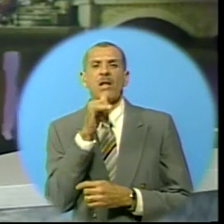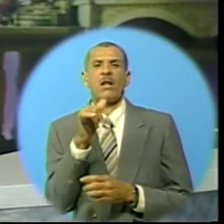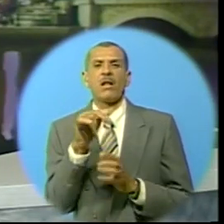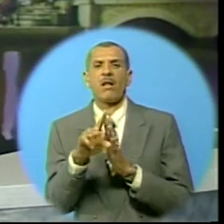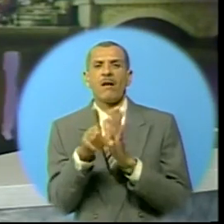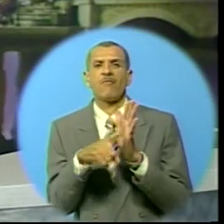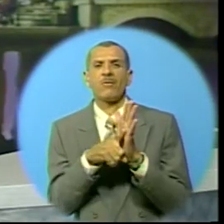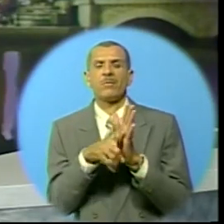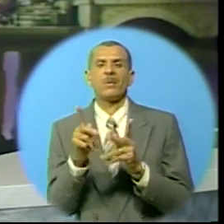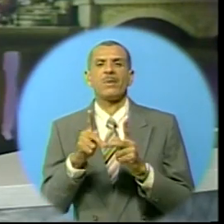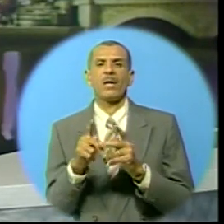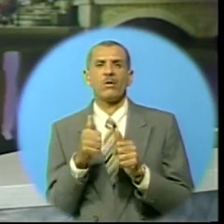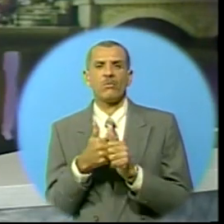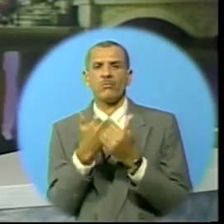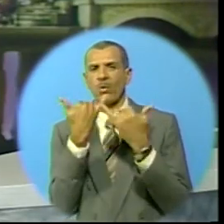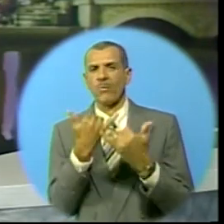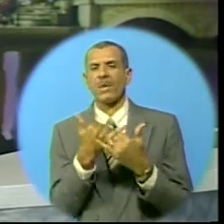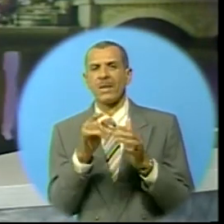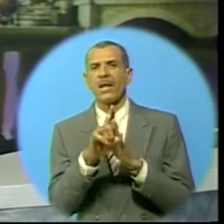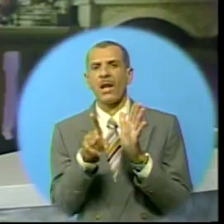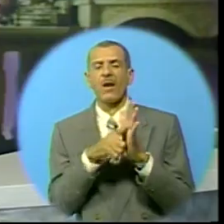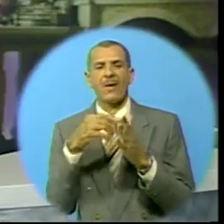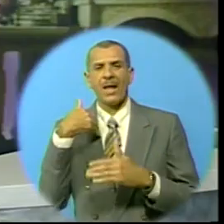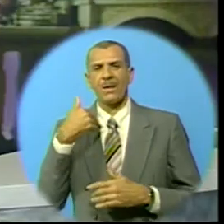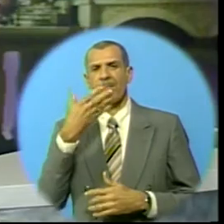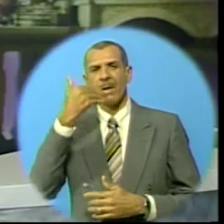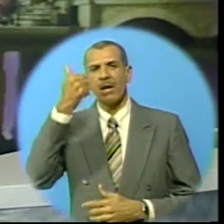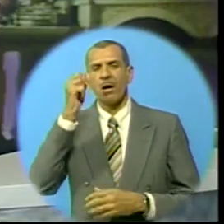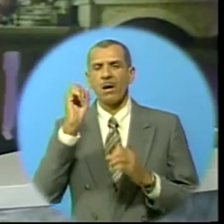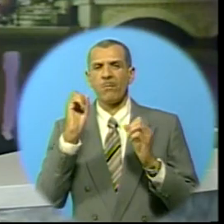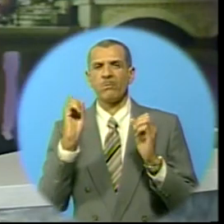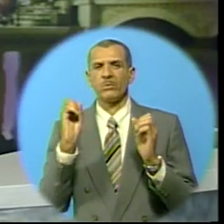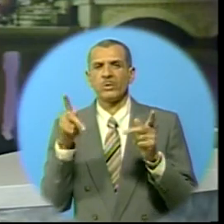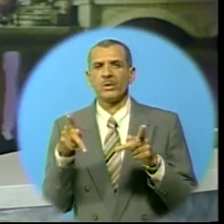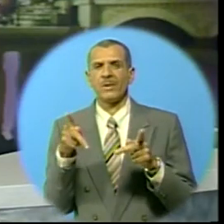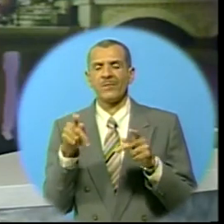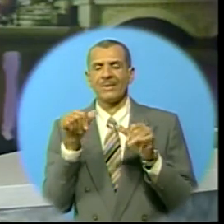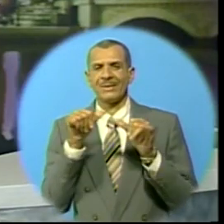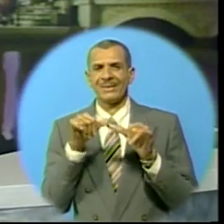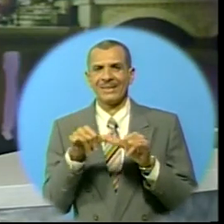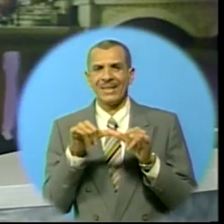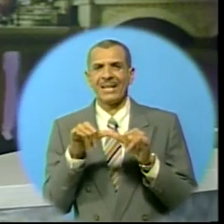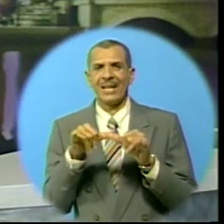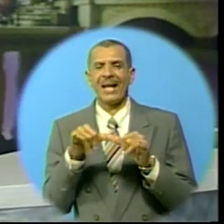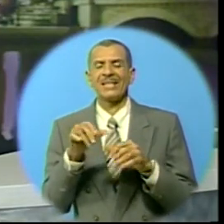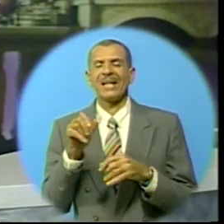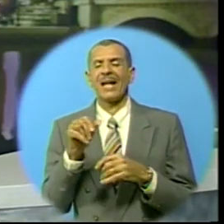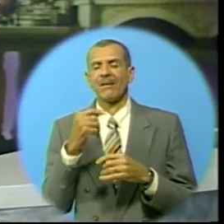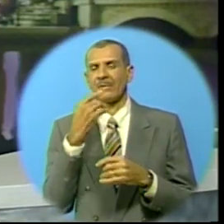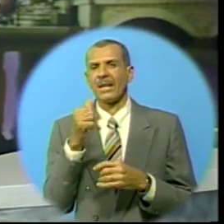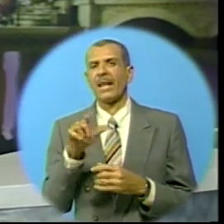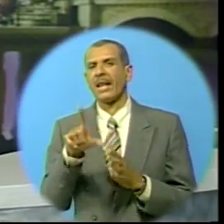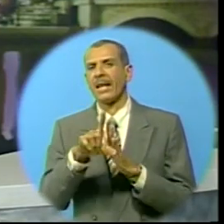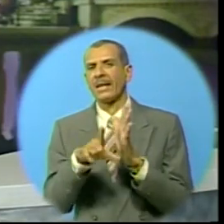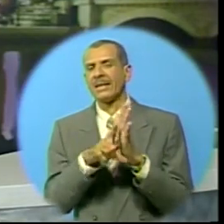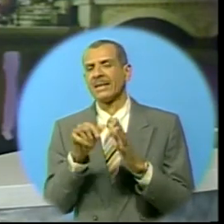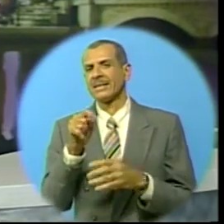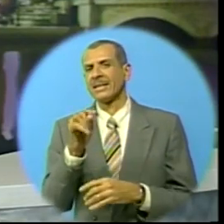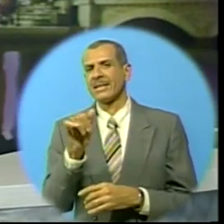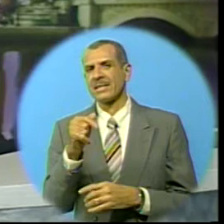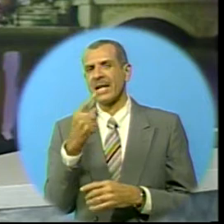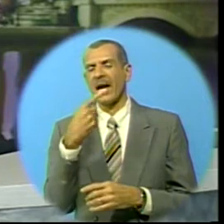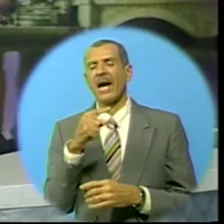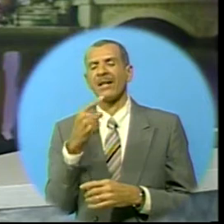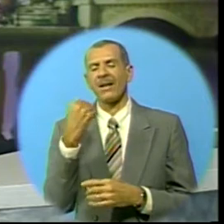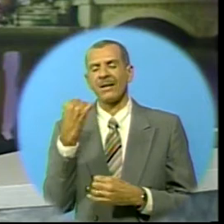immigrants had followed the law, they would have had a better chance of gaining legal status. She also dismissed charges from the opposition